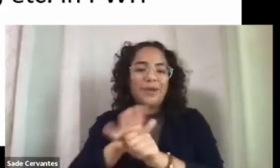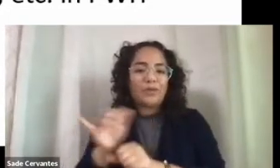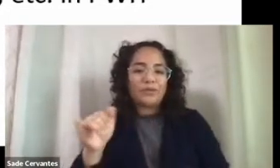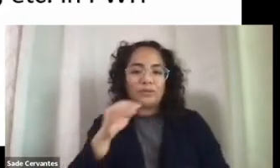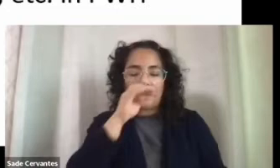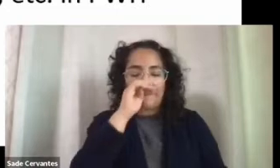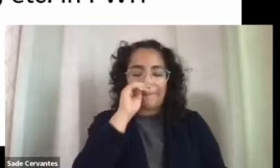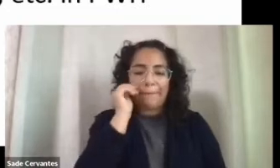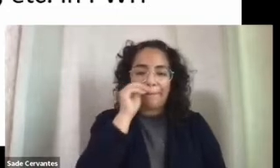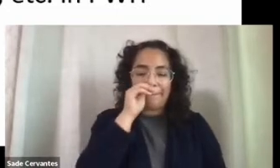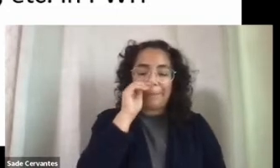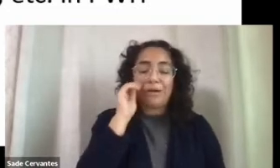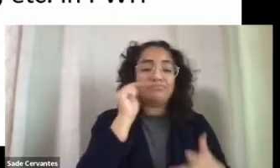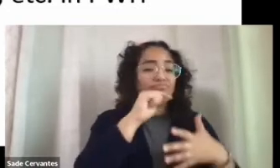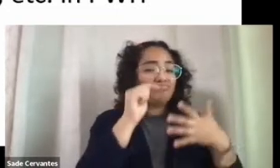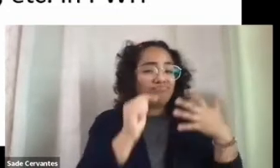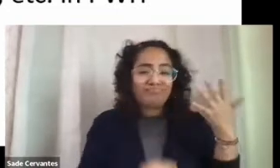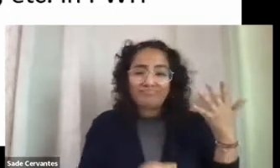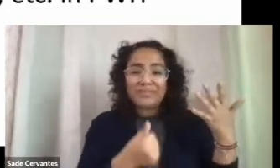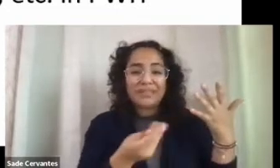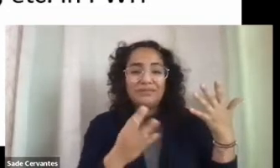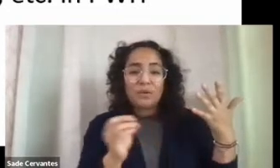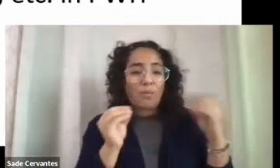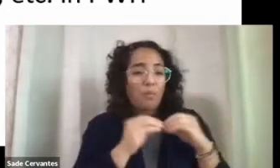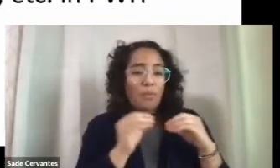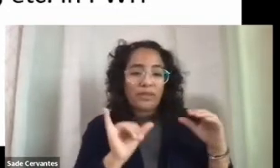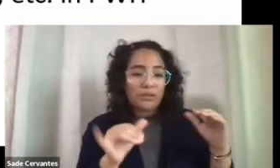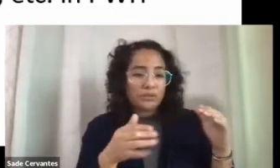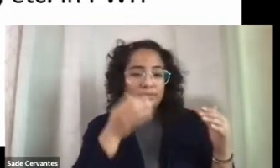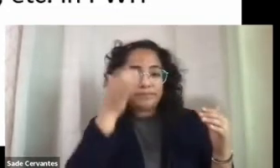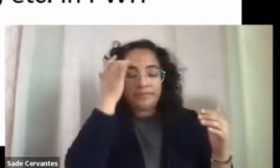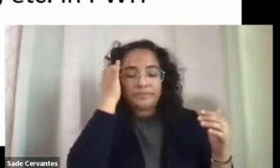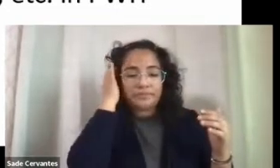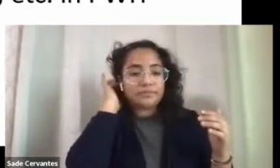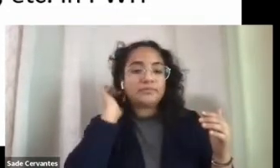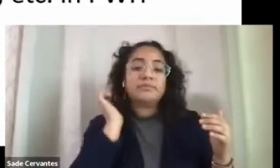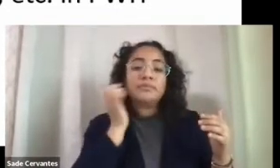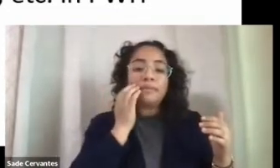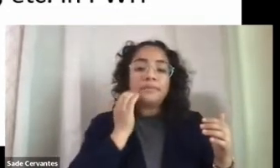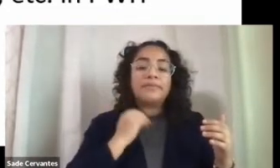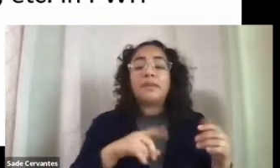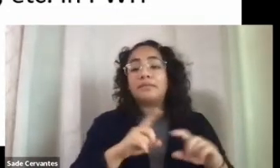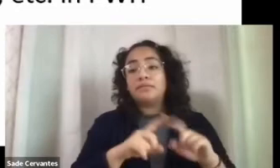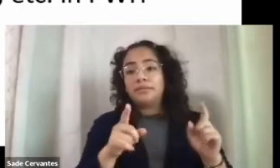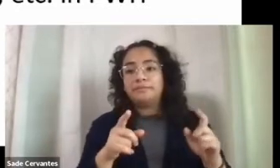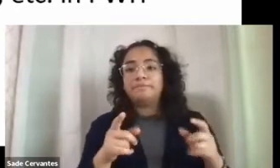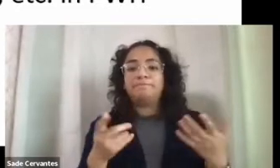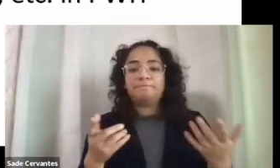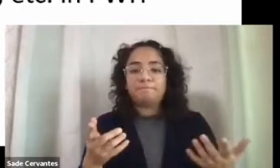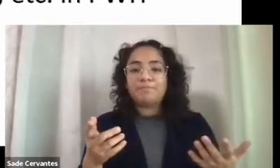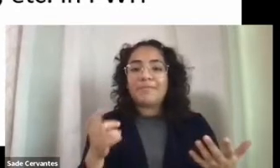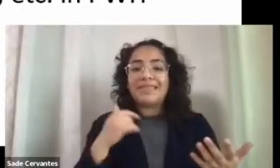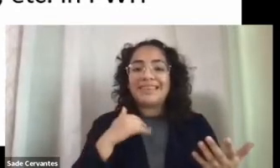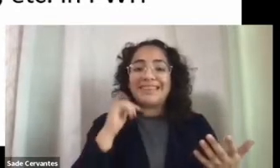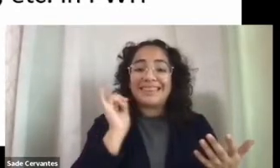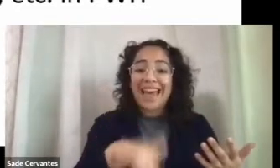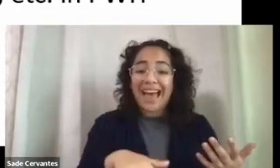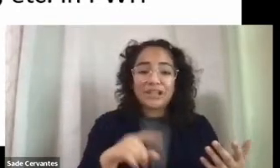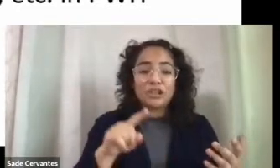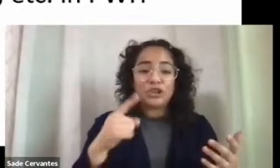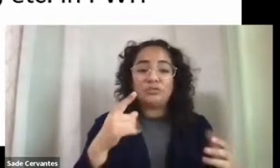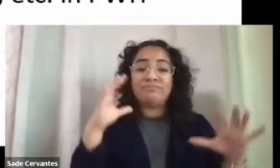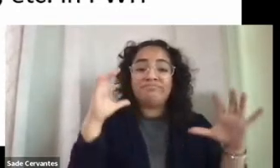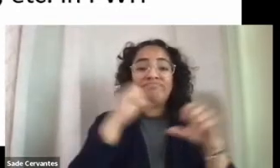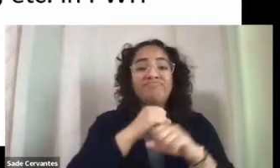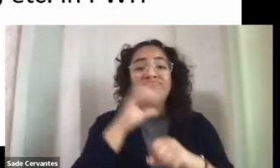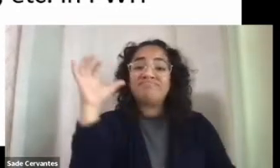And so, and there are a few more things here, but ultimately, like, these are all hypothetical, and now I'm